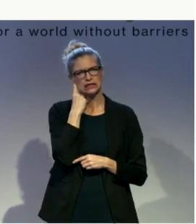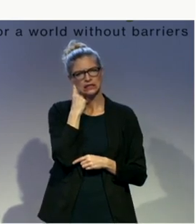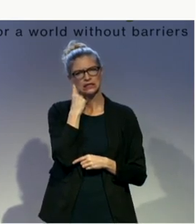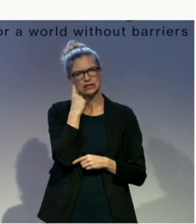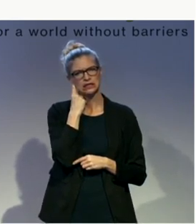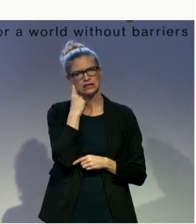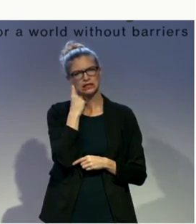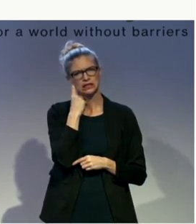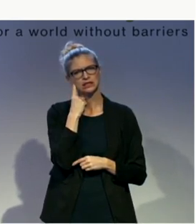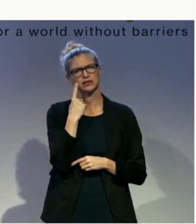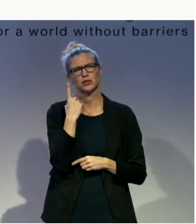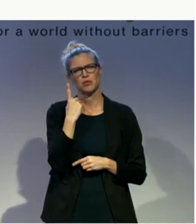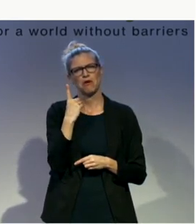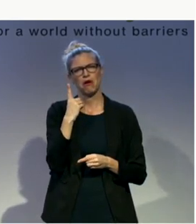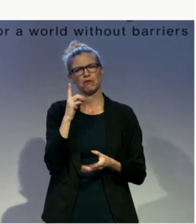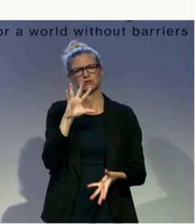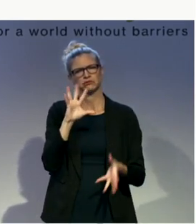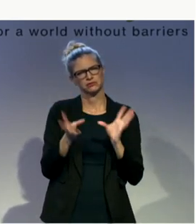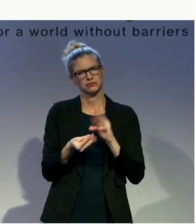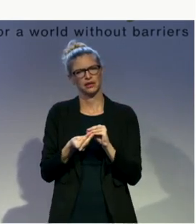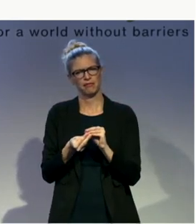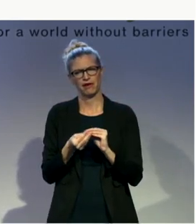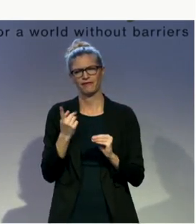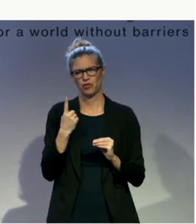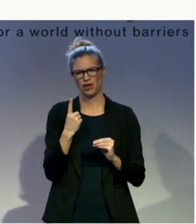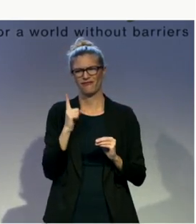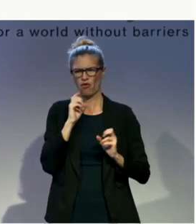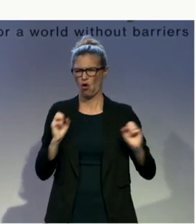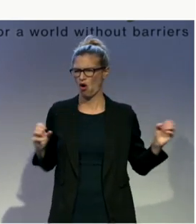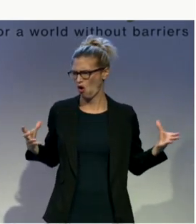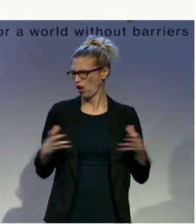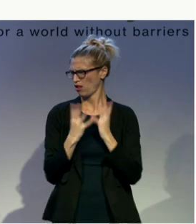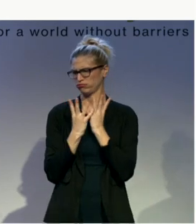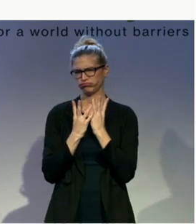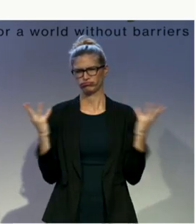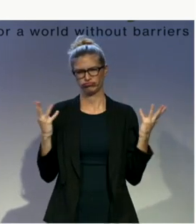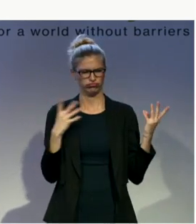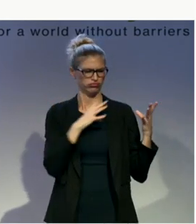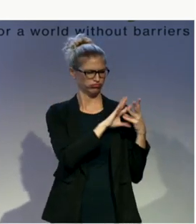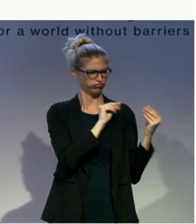draw from all of what you were saying is that